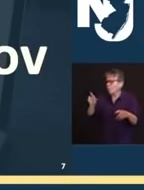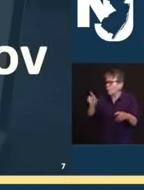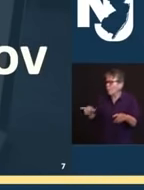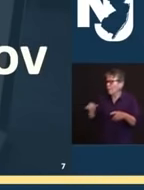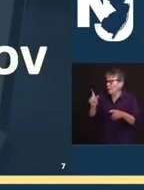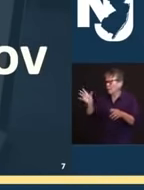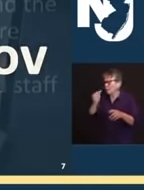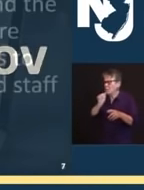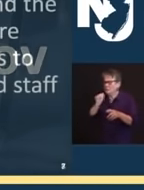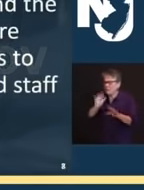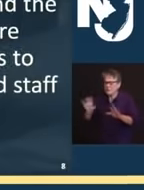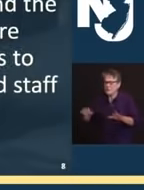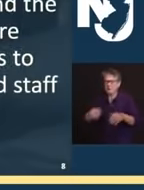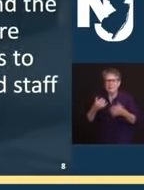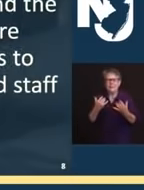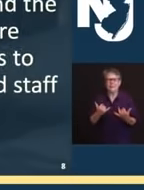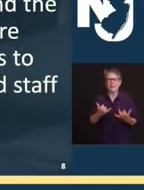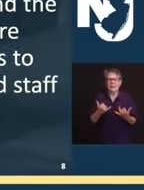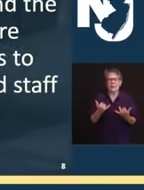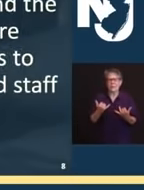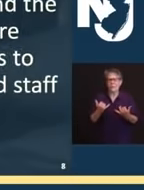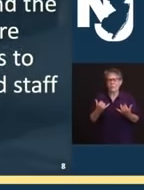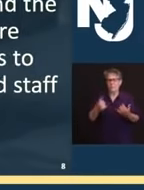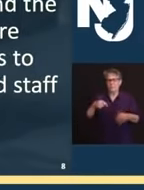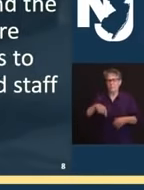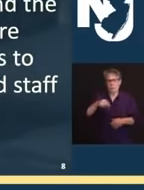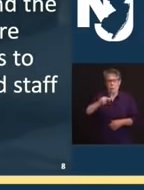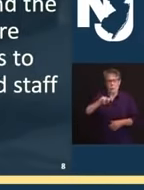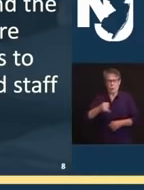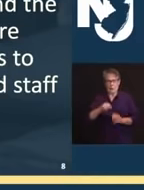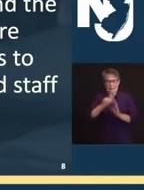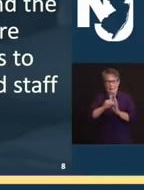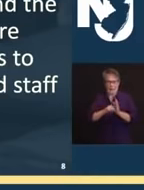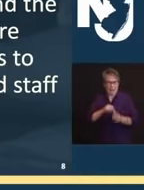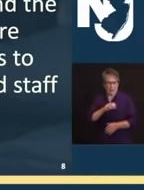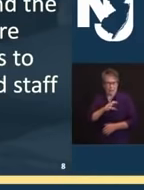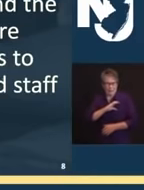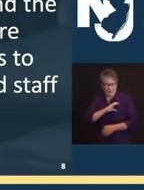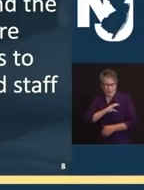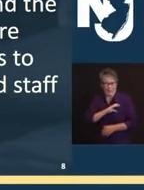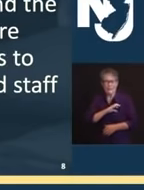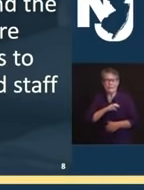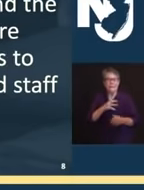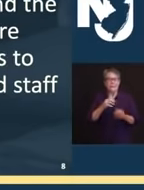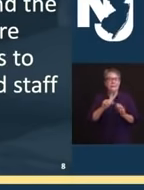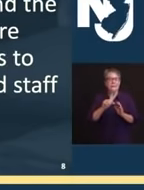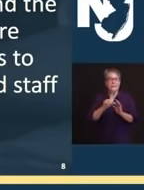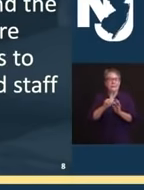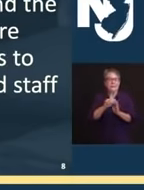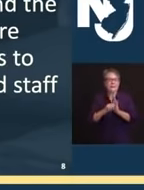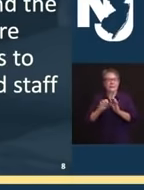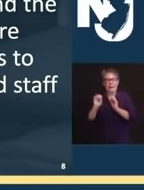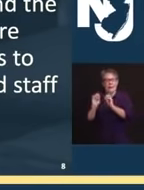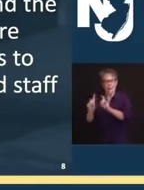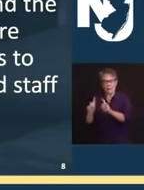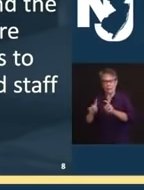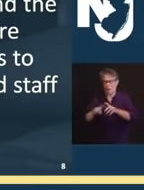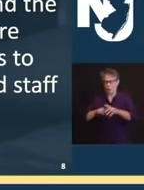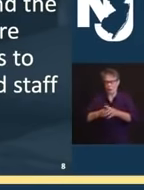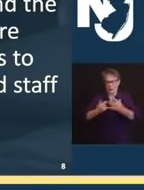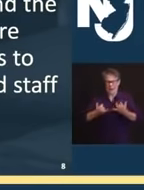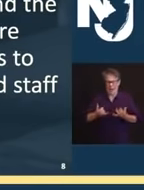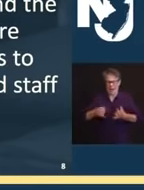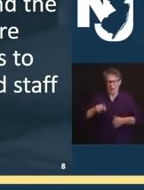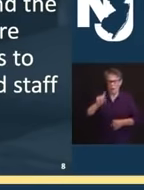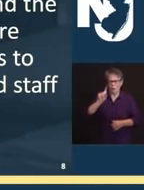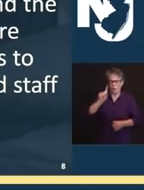numbers. The New Jersey State Police, under the leadership of the guy two to my left, has begun the distribution of 2.4 million